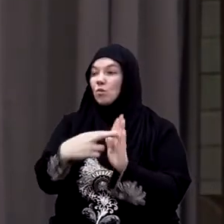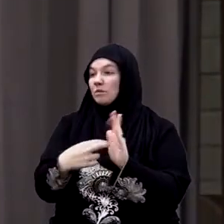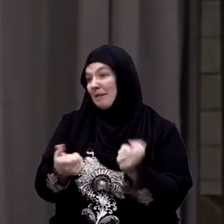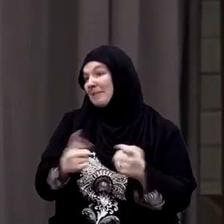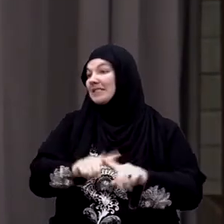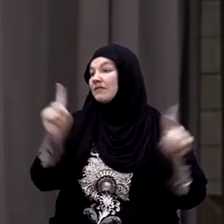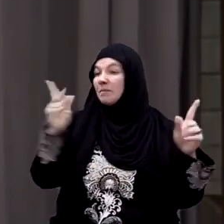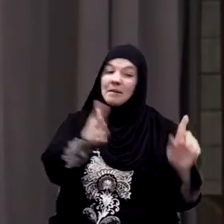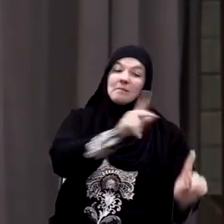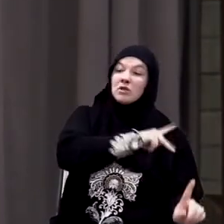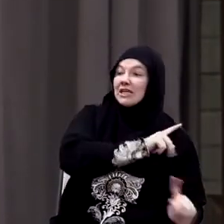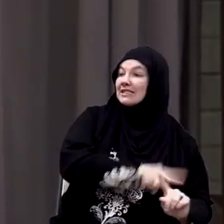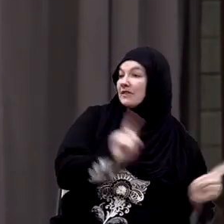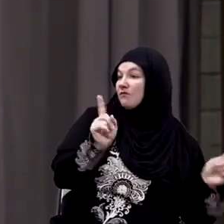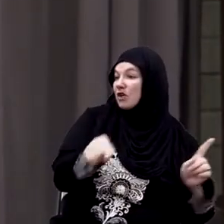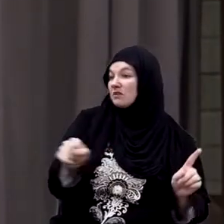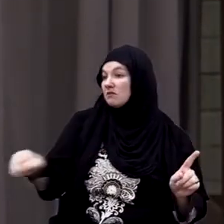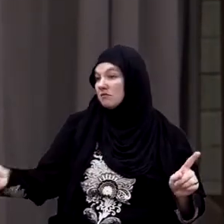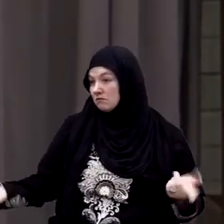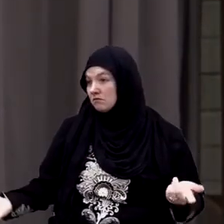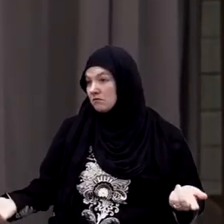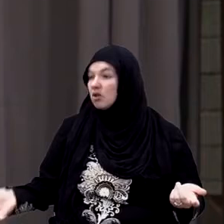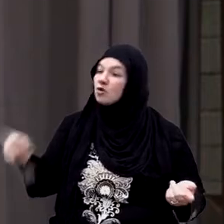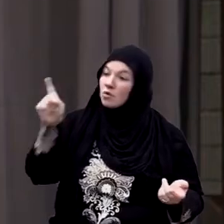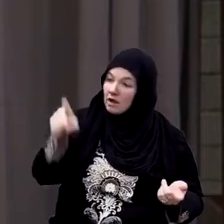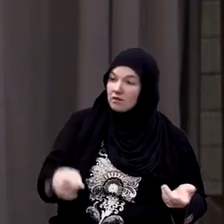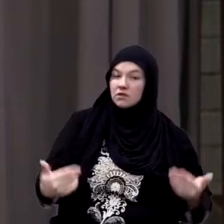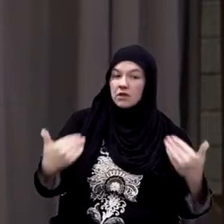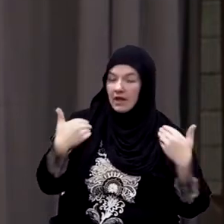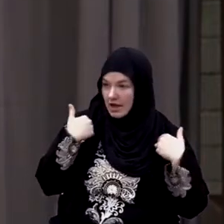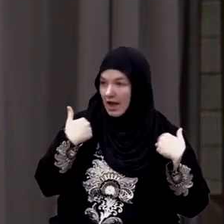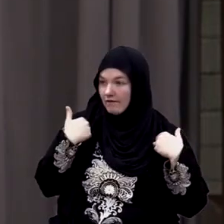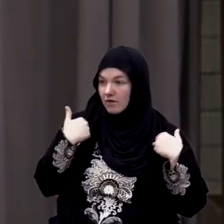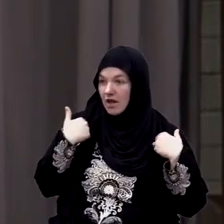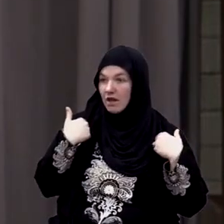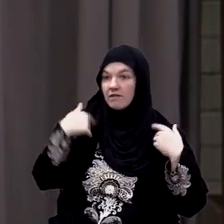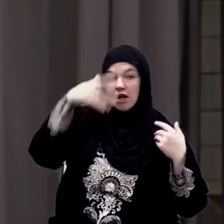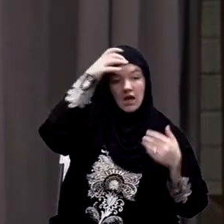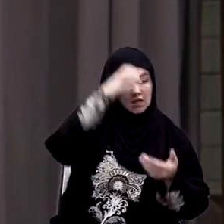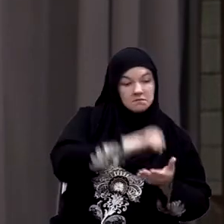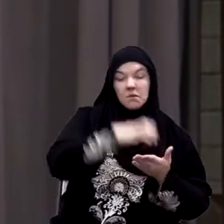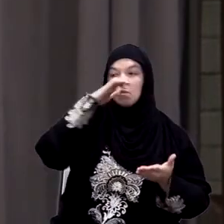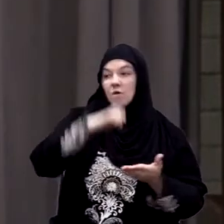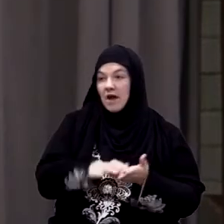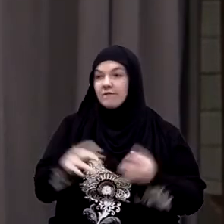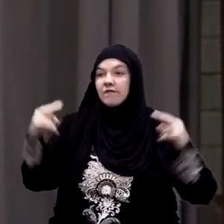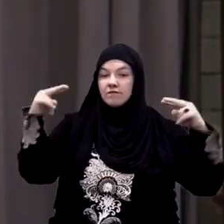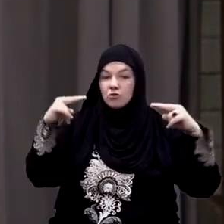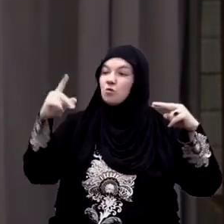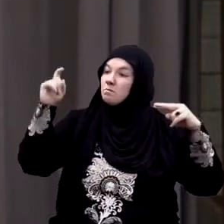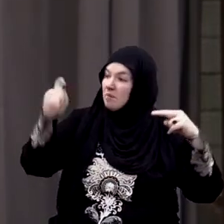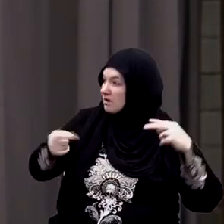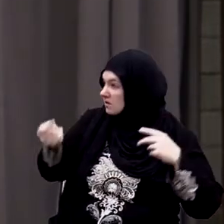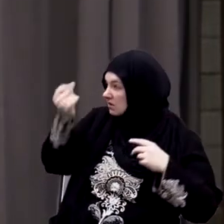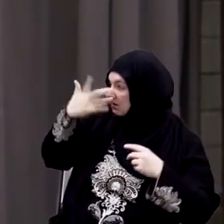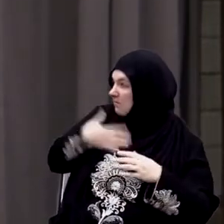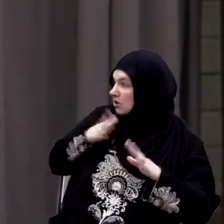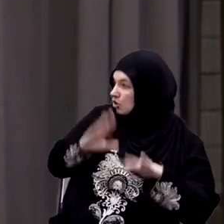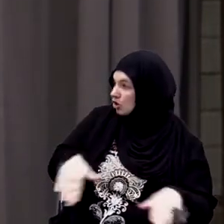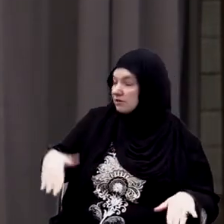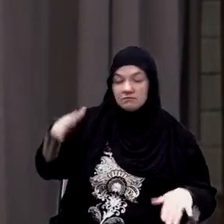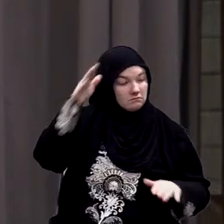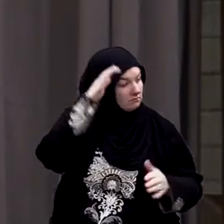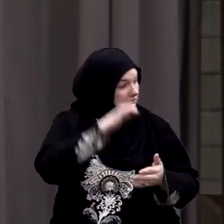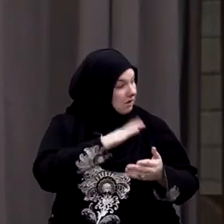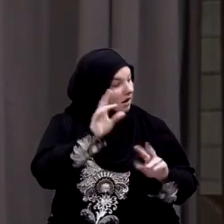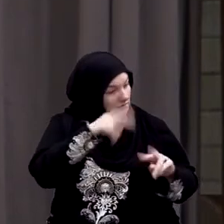same personality. So you have to have a joint view of each child of yours so that